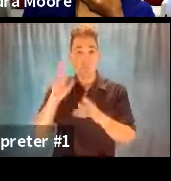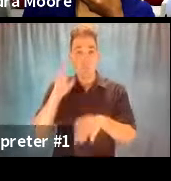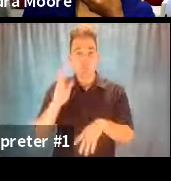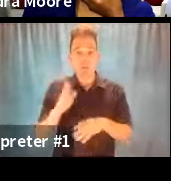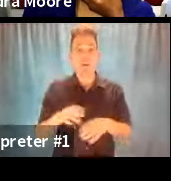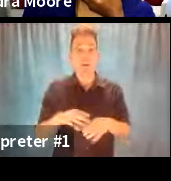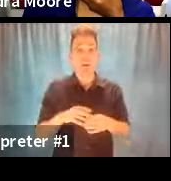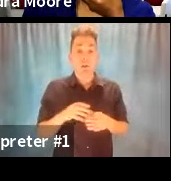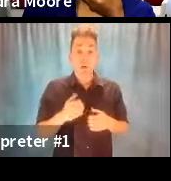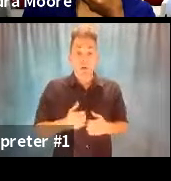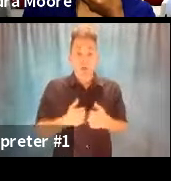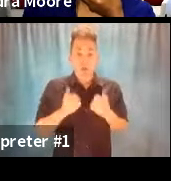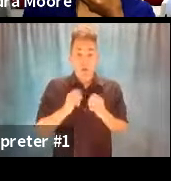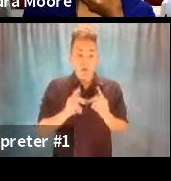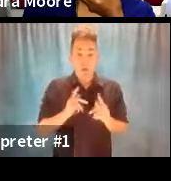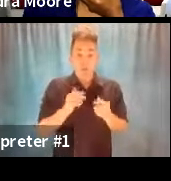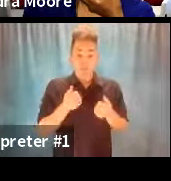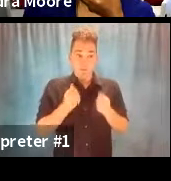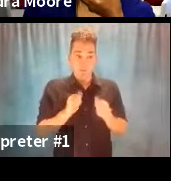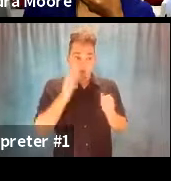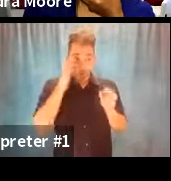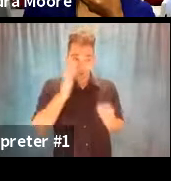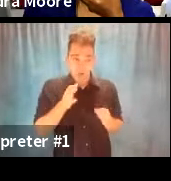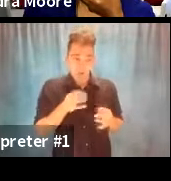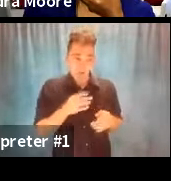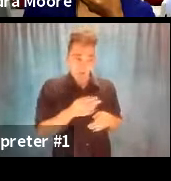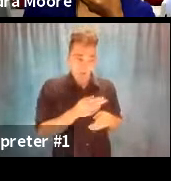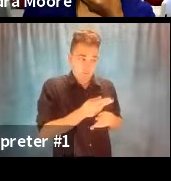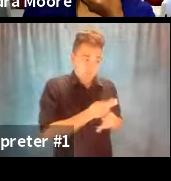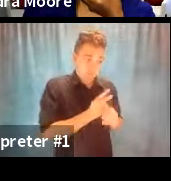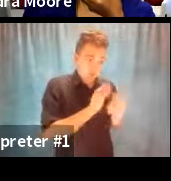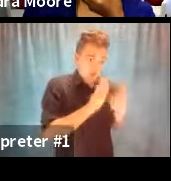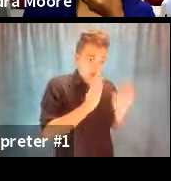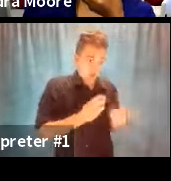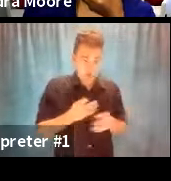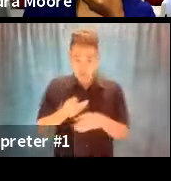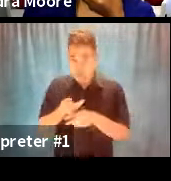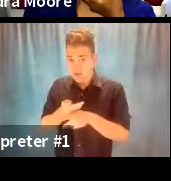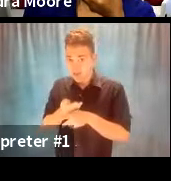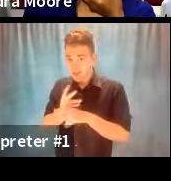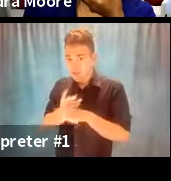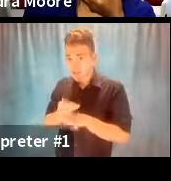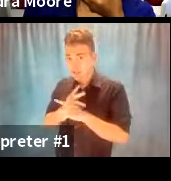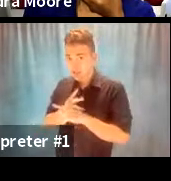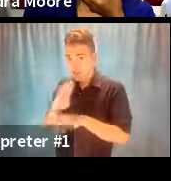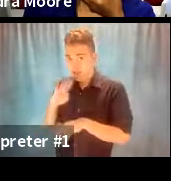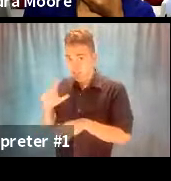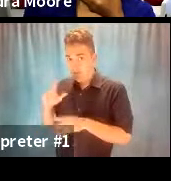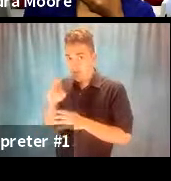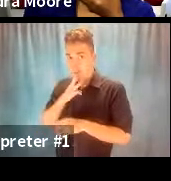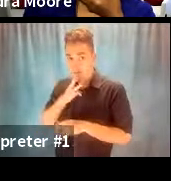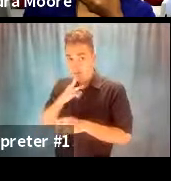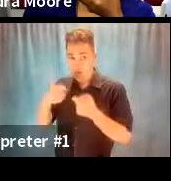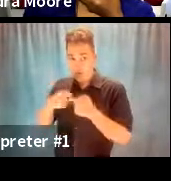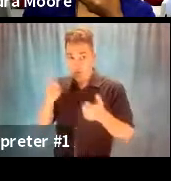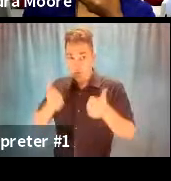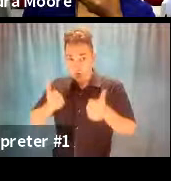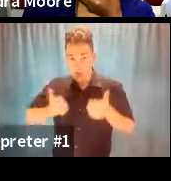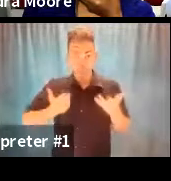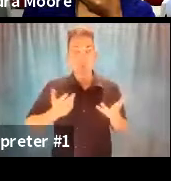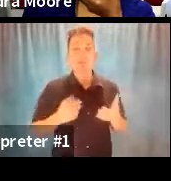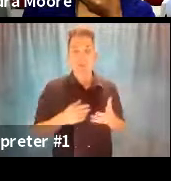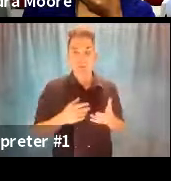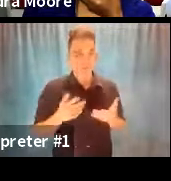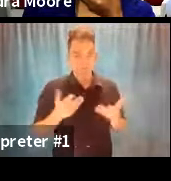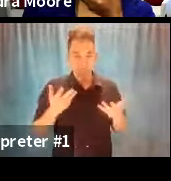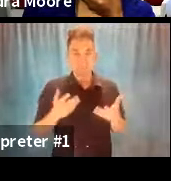lights, heat, or air conditioning on versus keeping a roof over their heads. It is important to make space to recognize that these evictions and